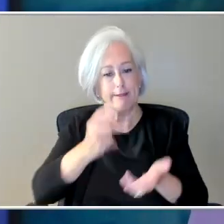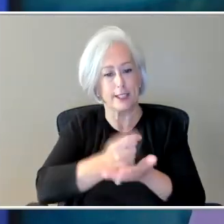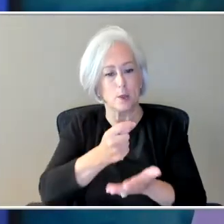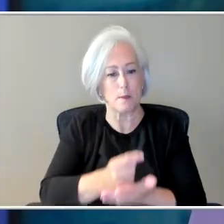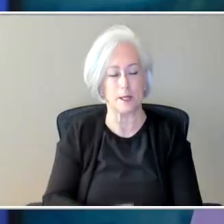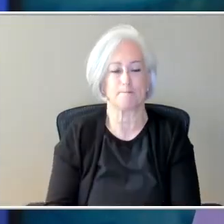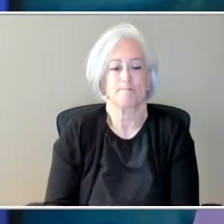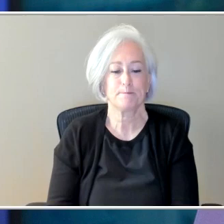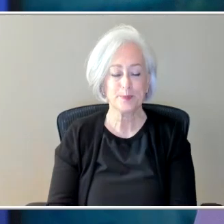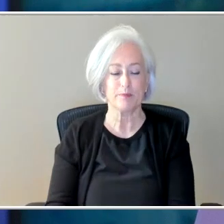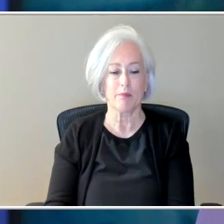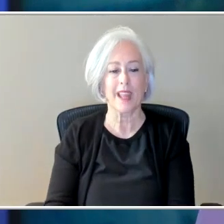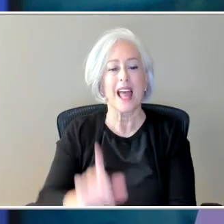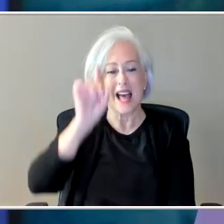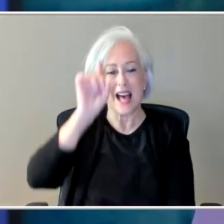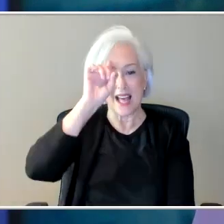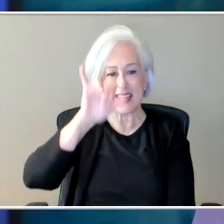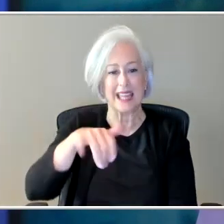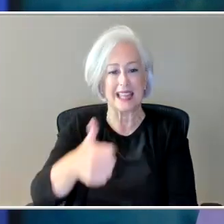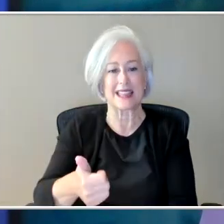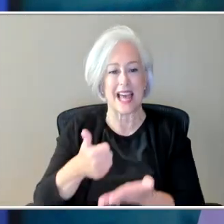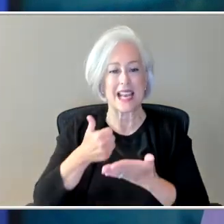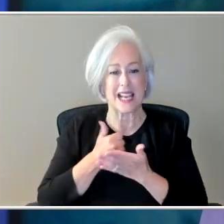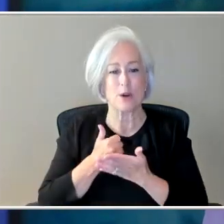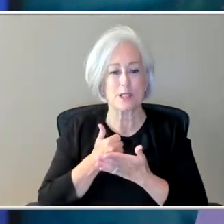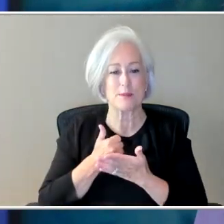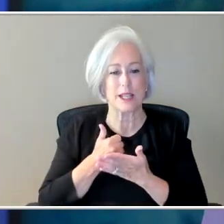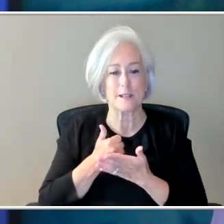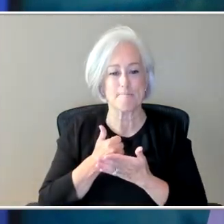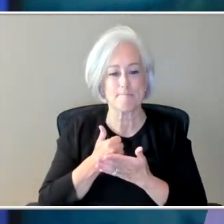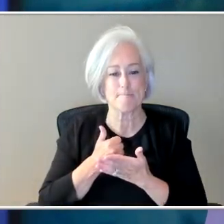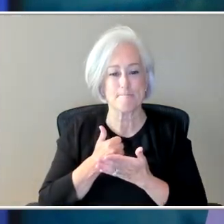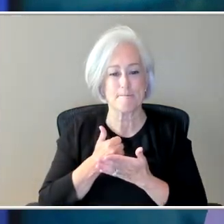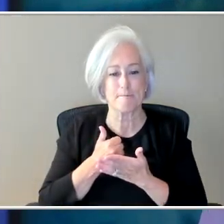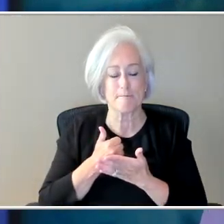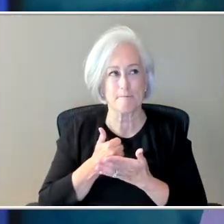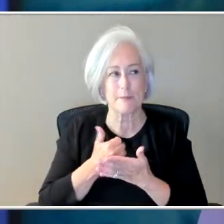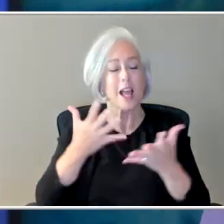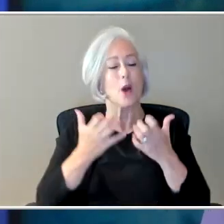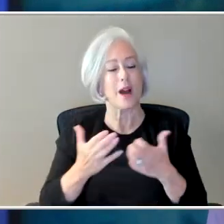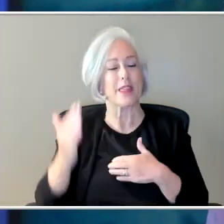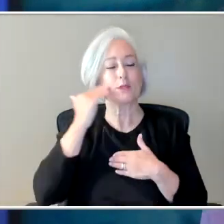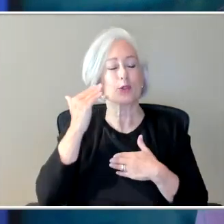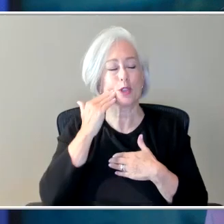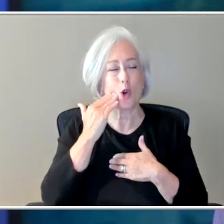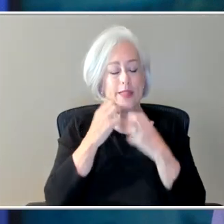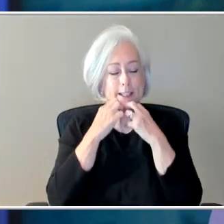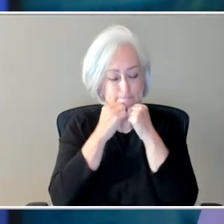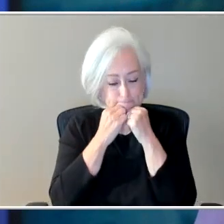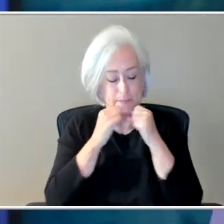think that it helps me. I want them always to know how cared they are. I think at the end of the day, I want to remind them that you're more than a